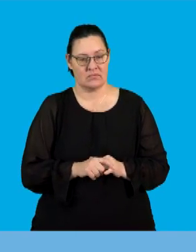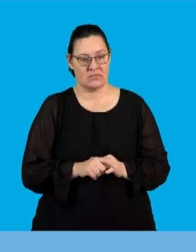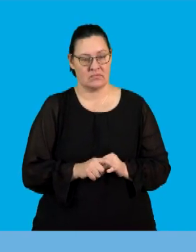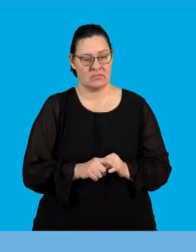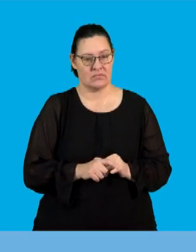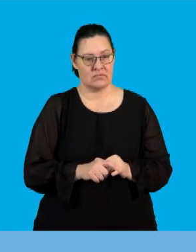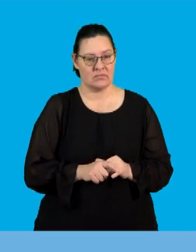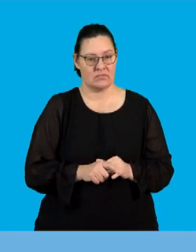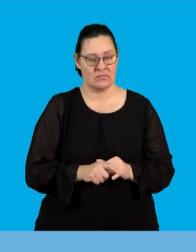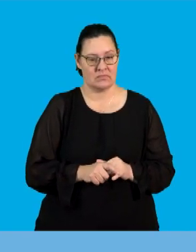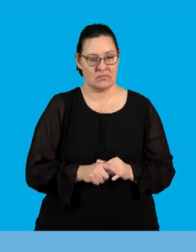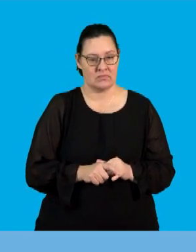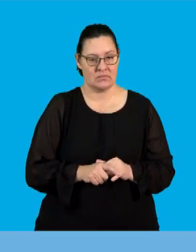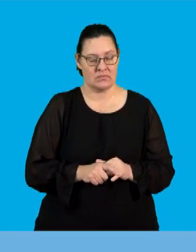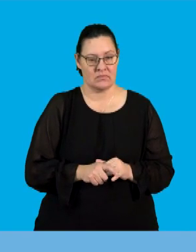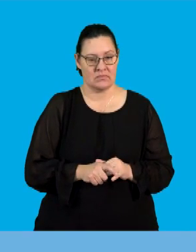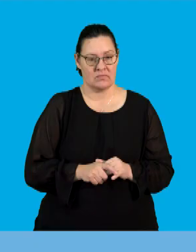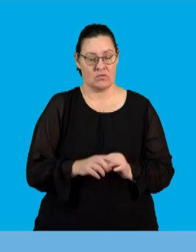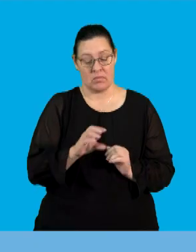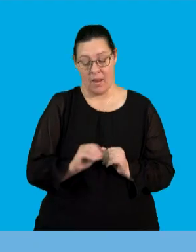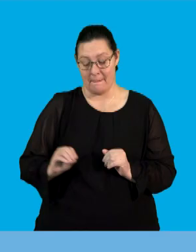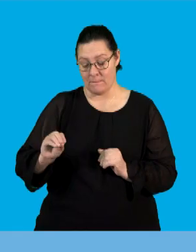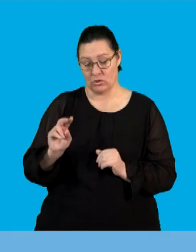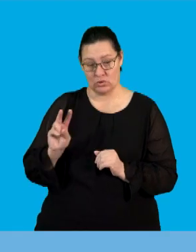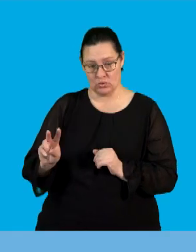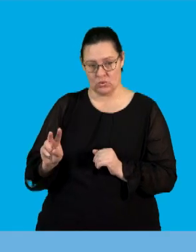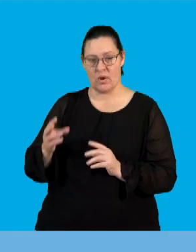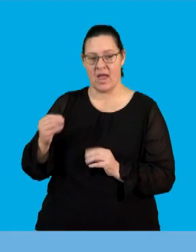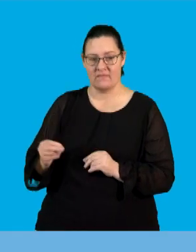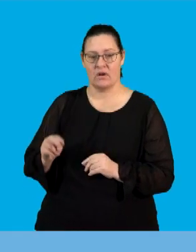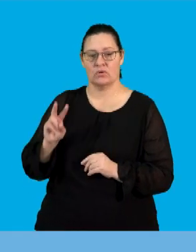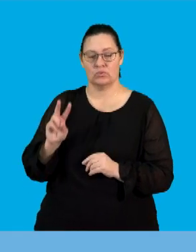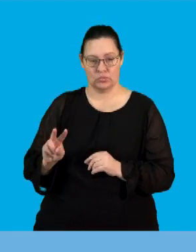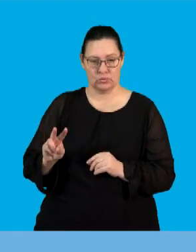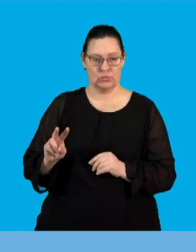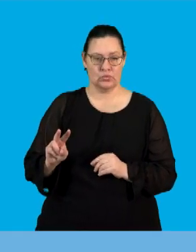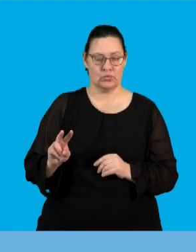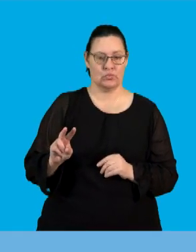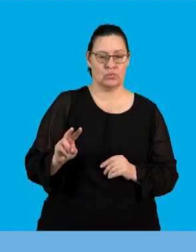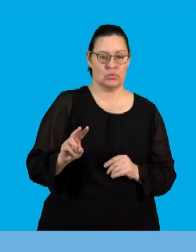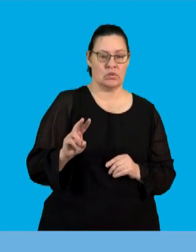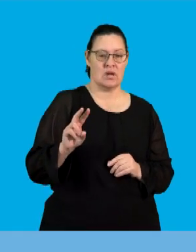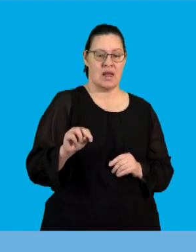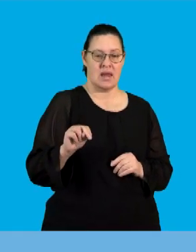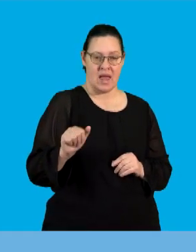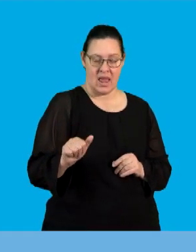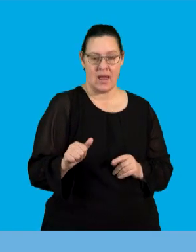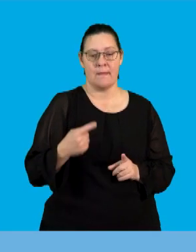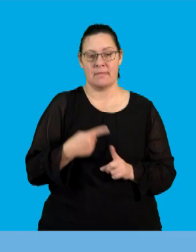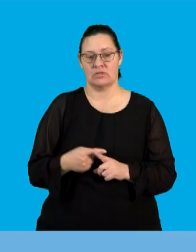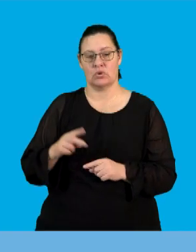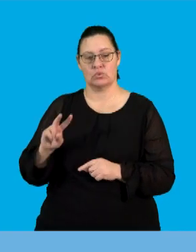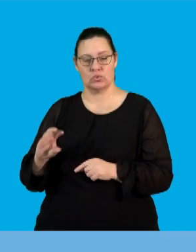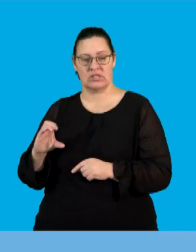chlorine on the left-hand side. And then on the right-hand side, after putting that two, we now have two sodium